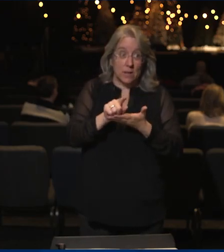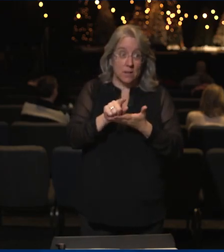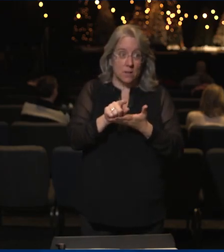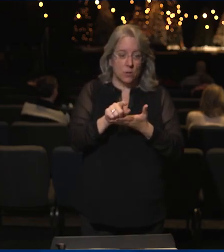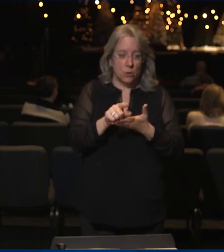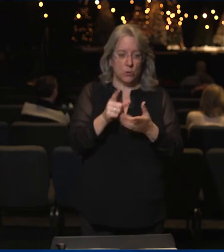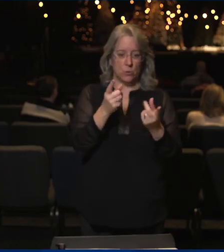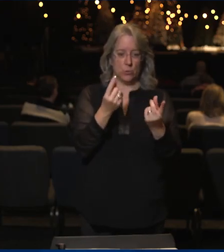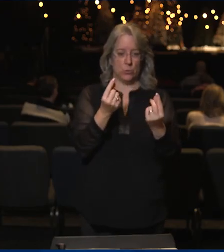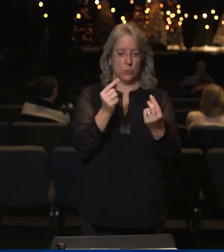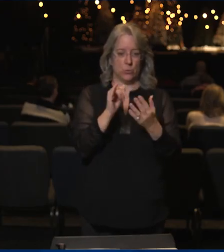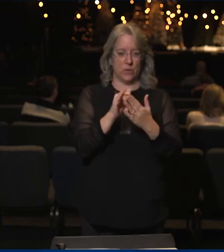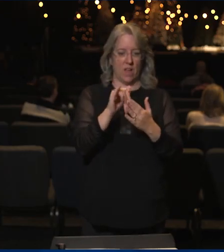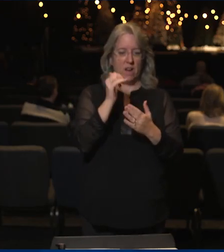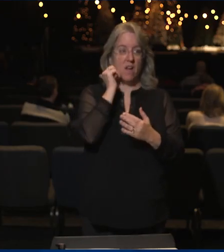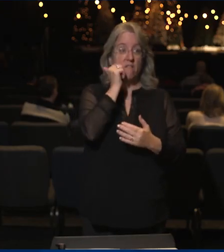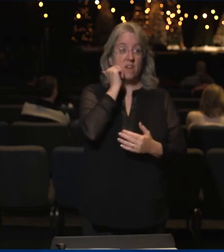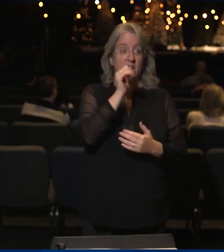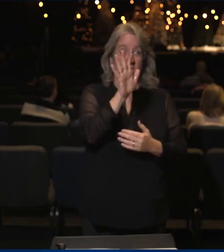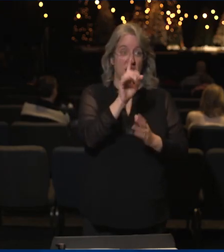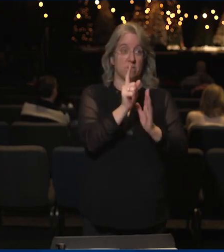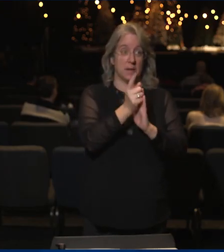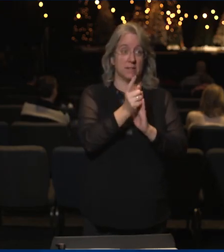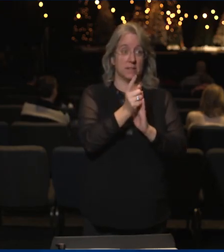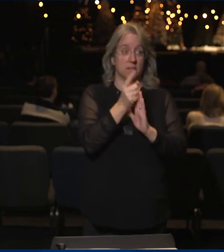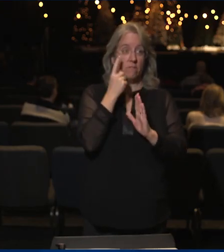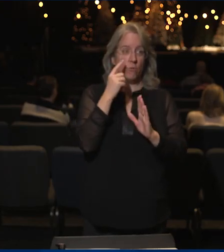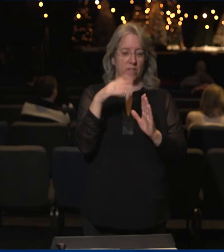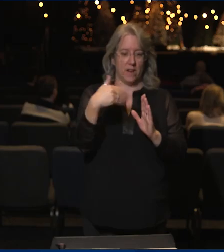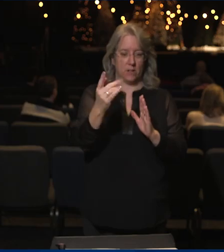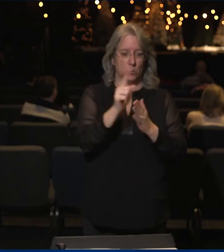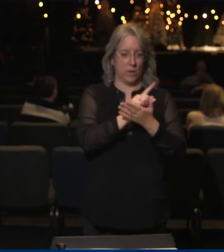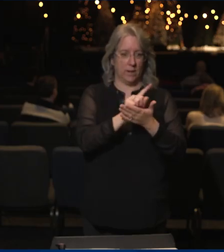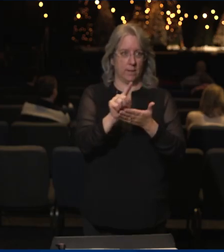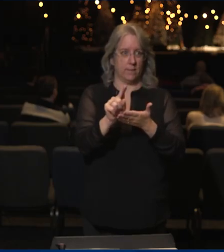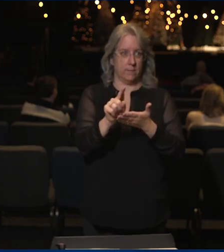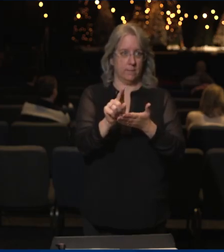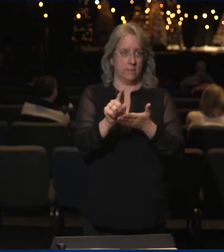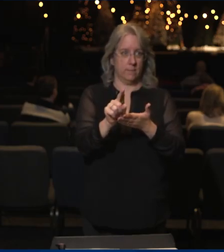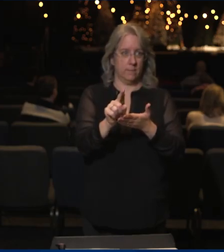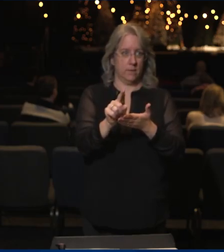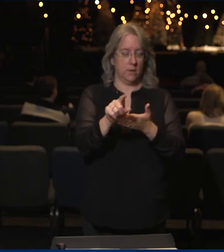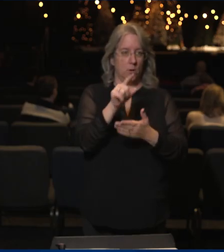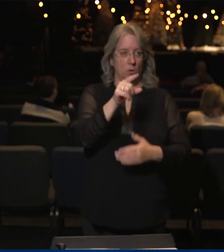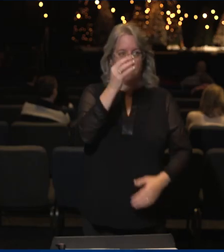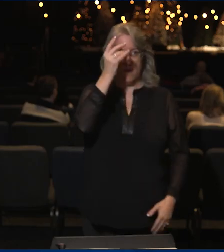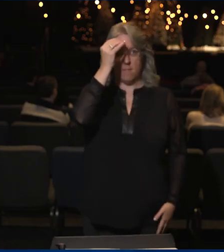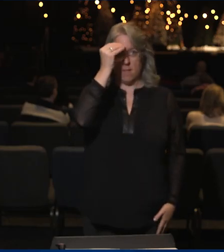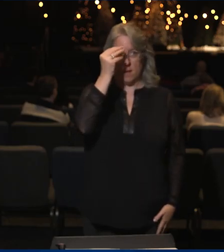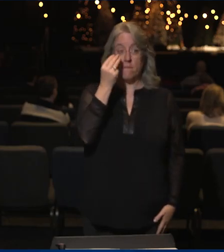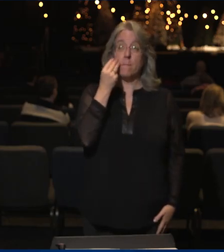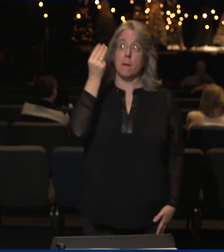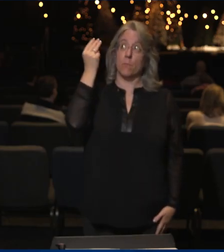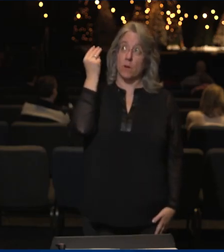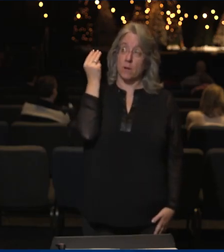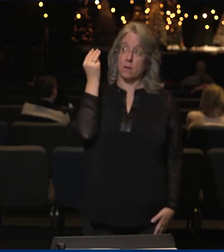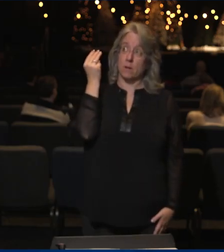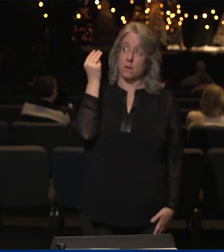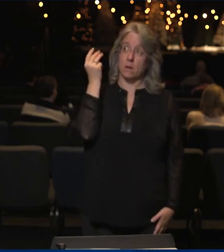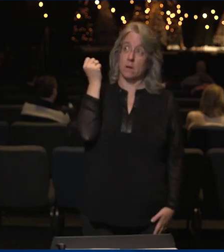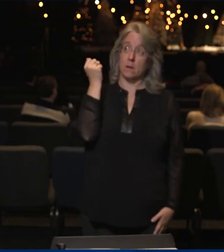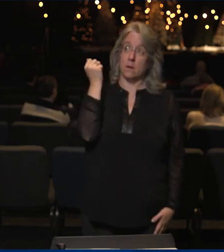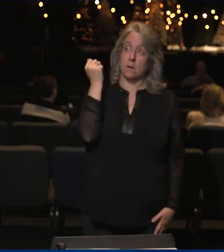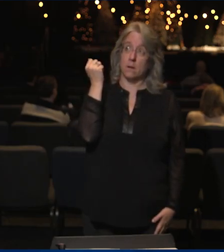this every day, 5 minutes a day over the next week, and you think of a memory, and